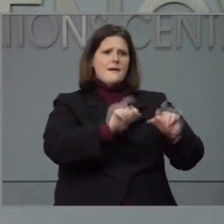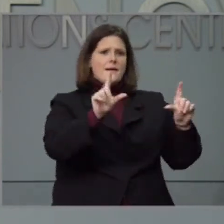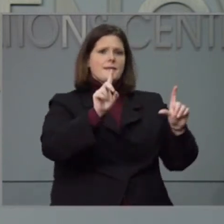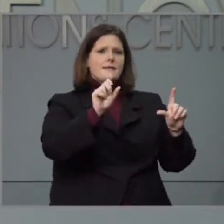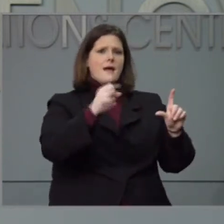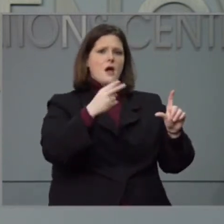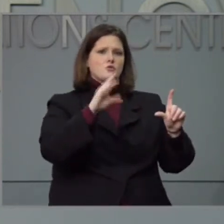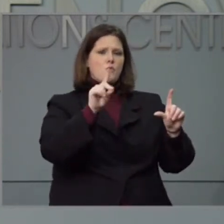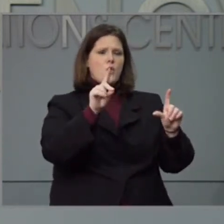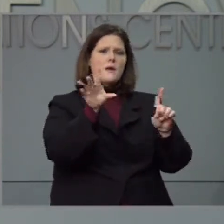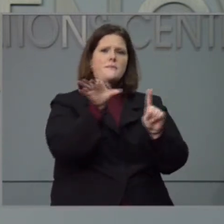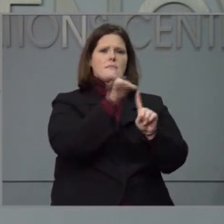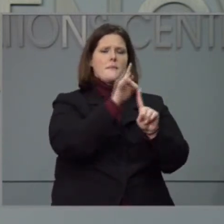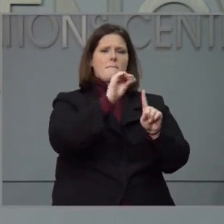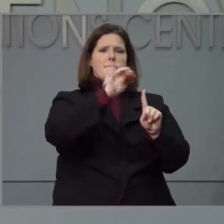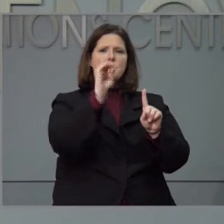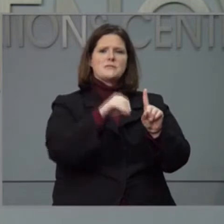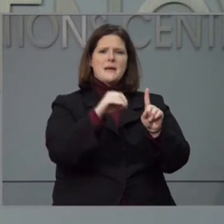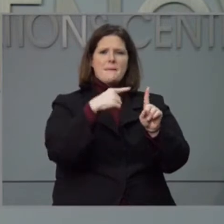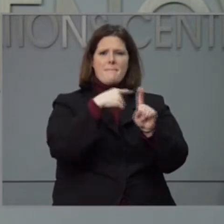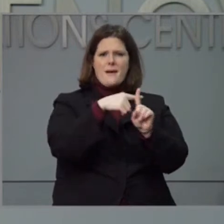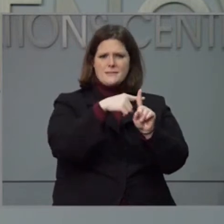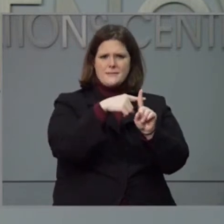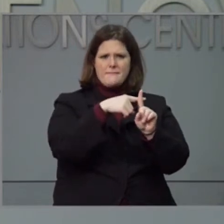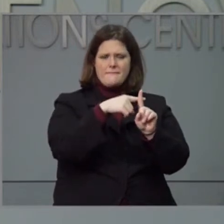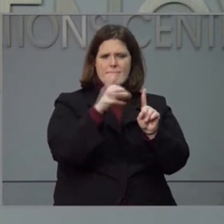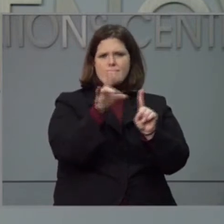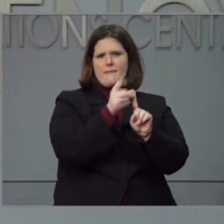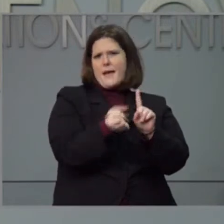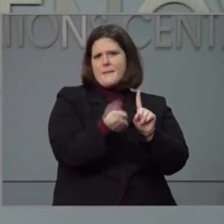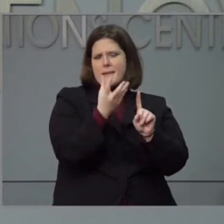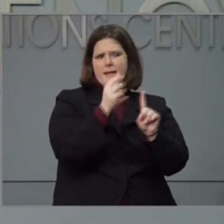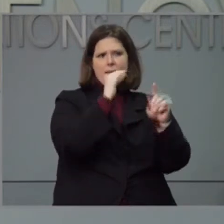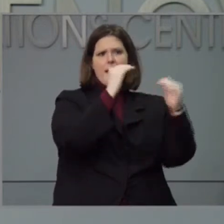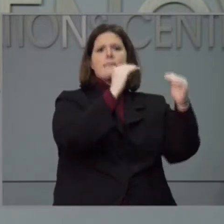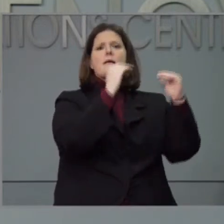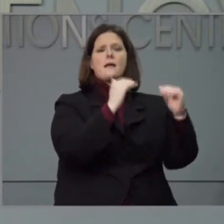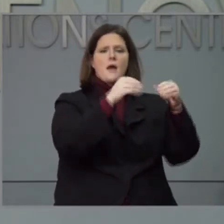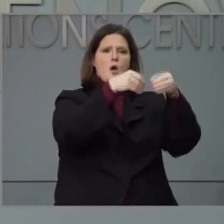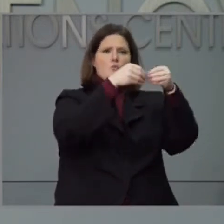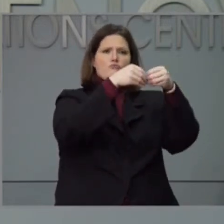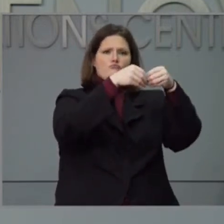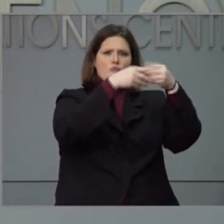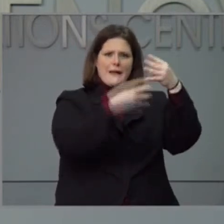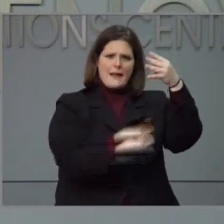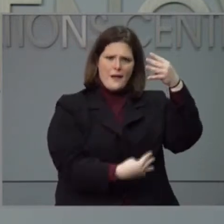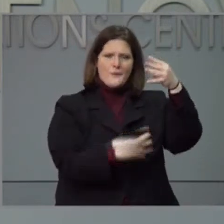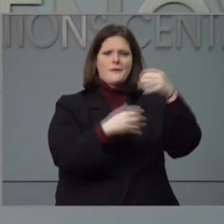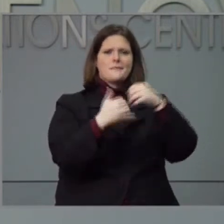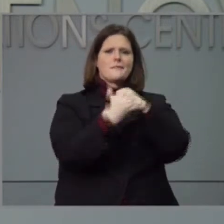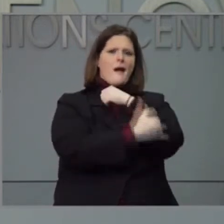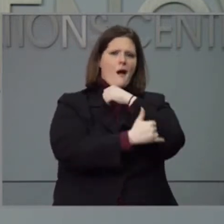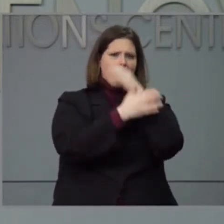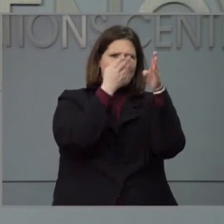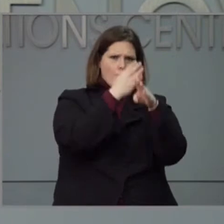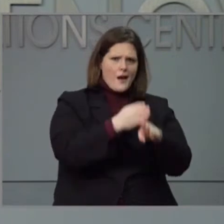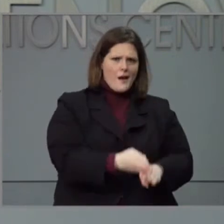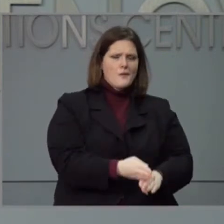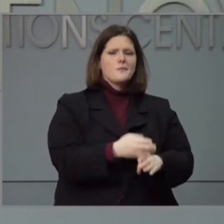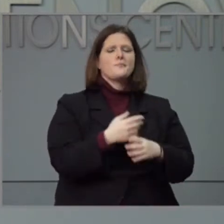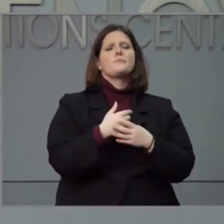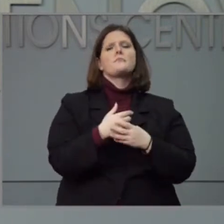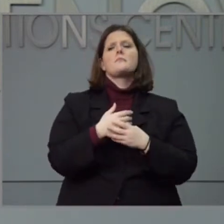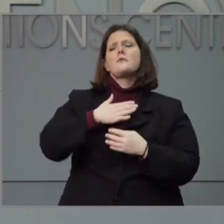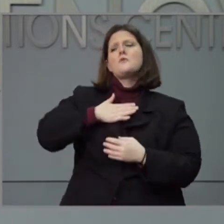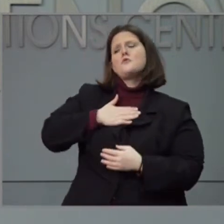positive rate around the state, and then it has the county level tests. So my question, and this is something that actually